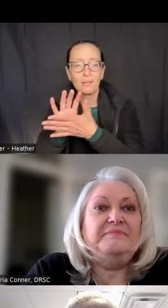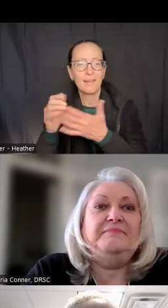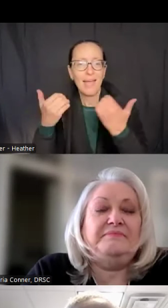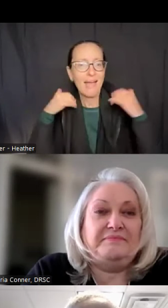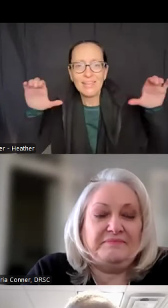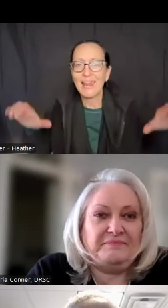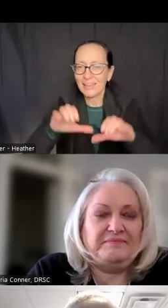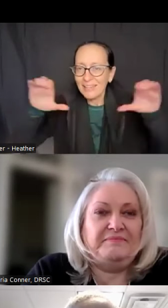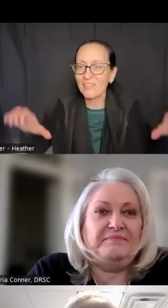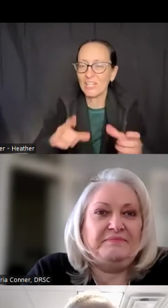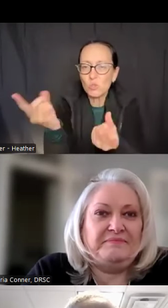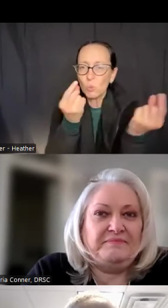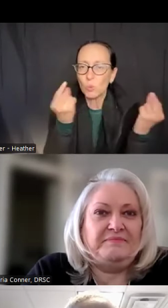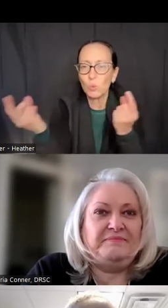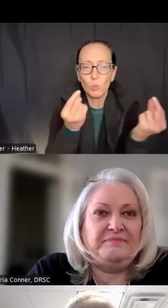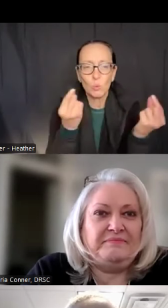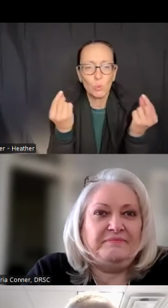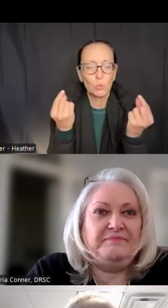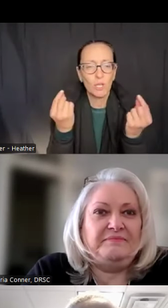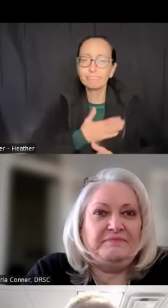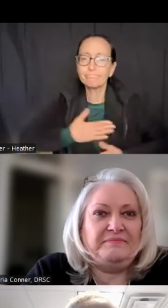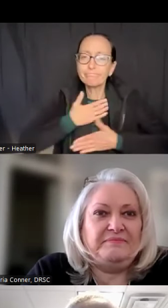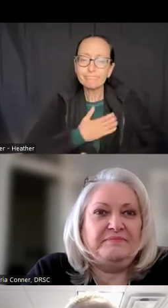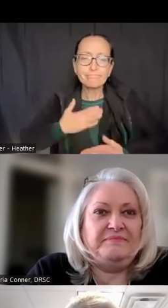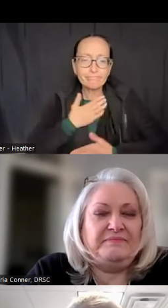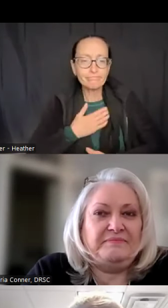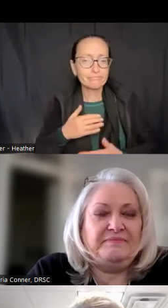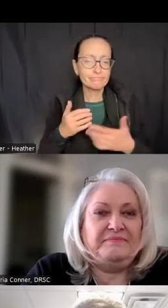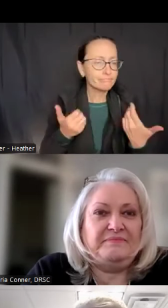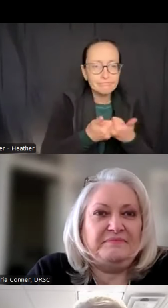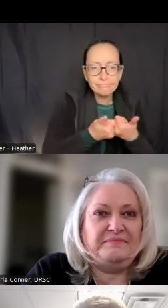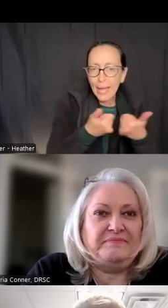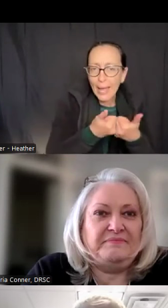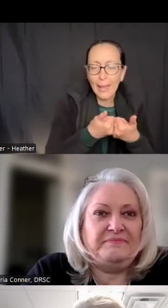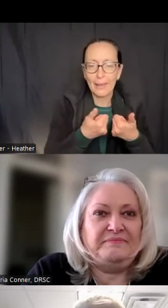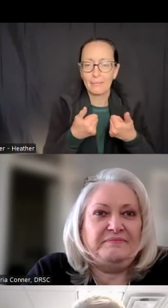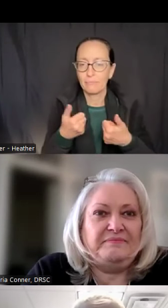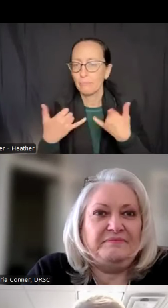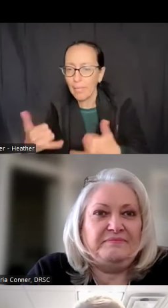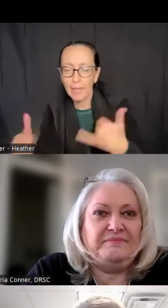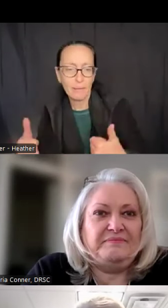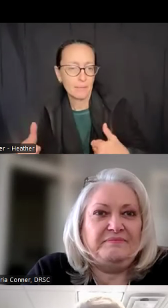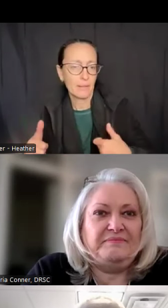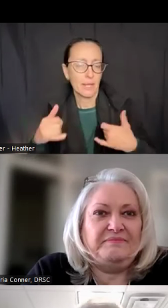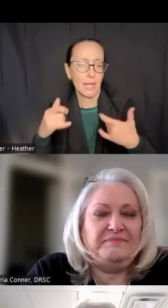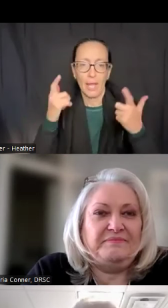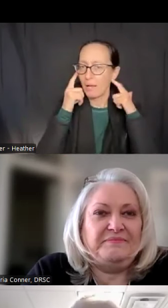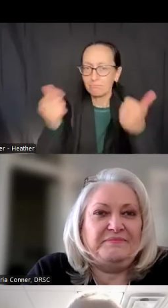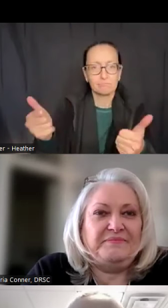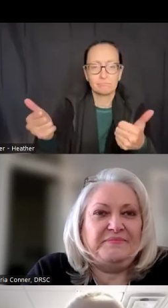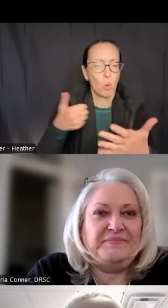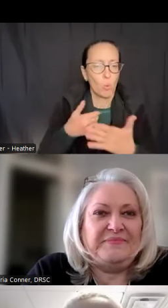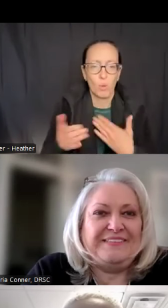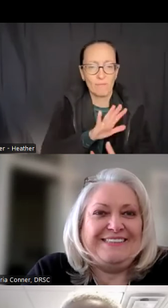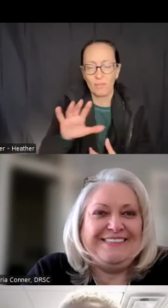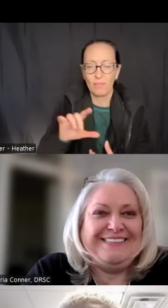the facilities to do the things that they're used to doing. If it's playing gin rummy, and I always say,